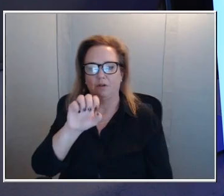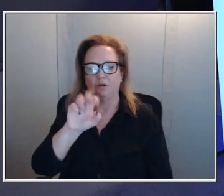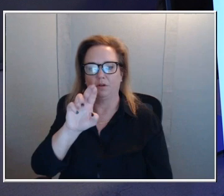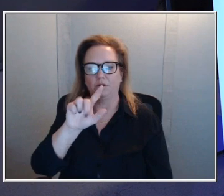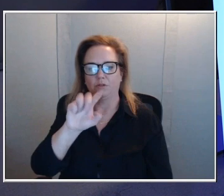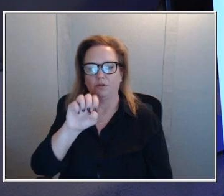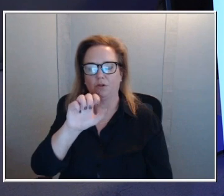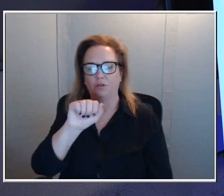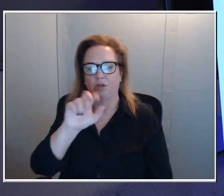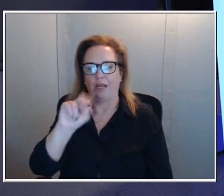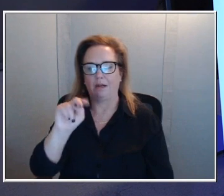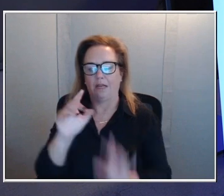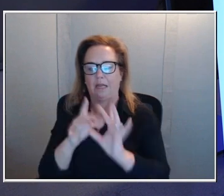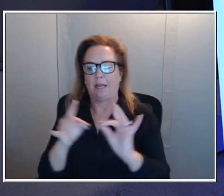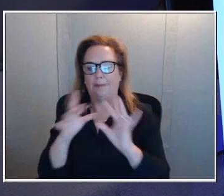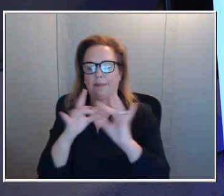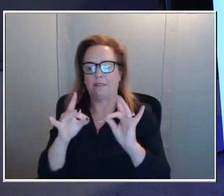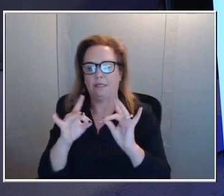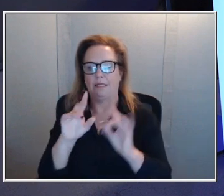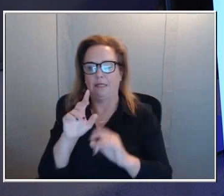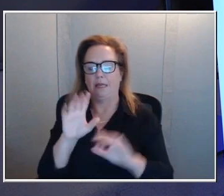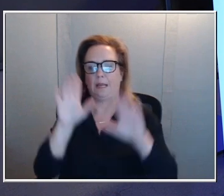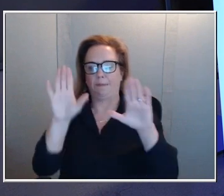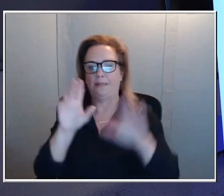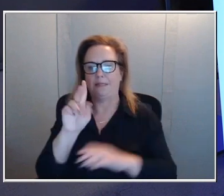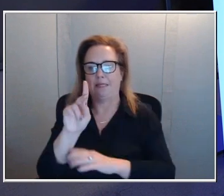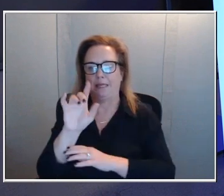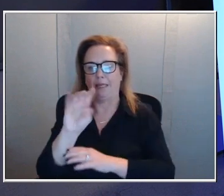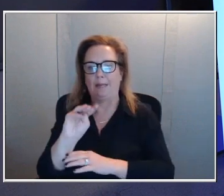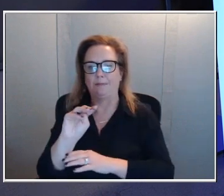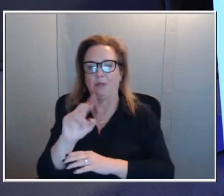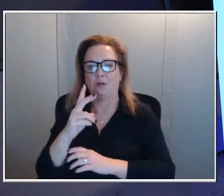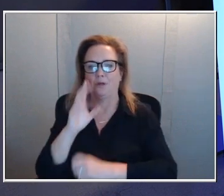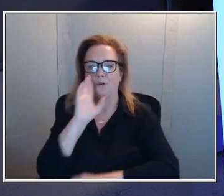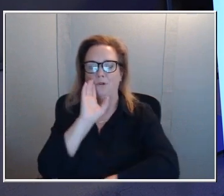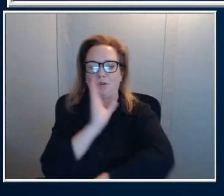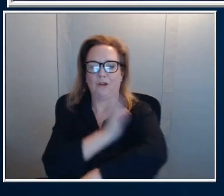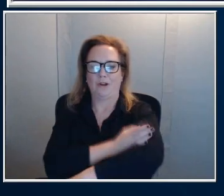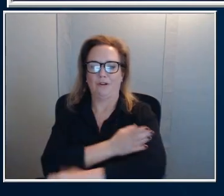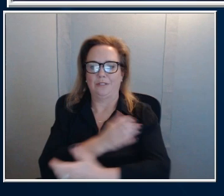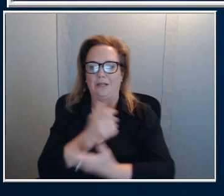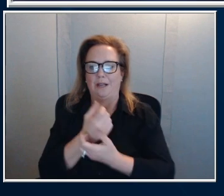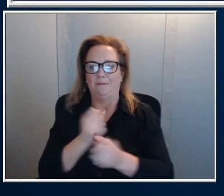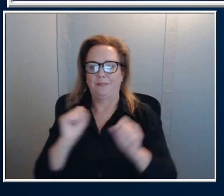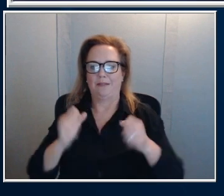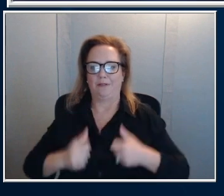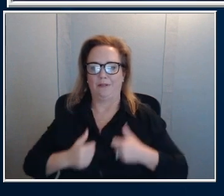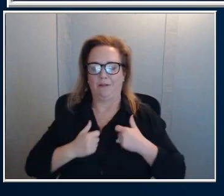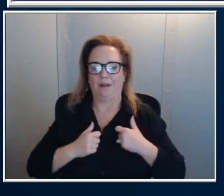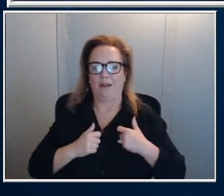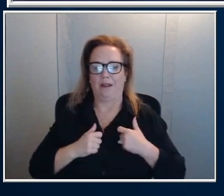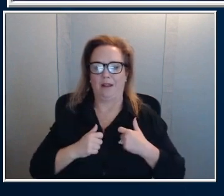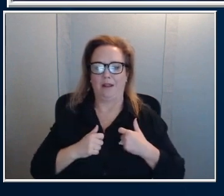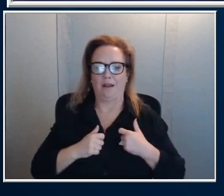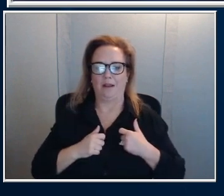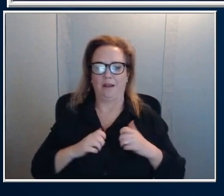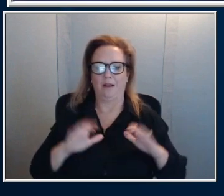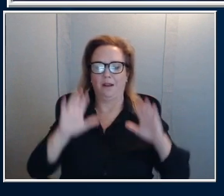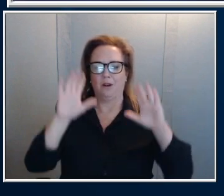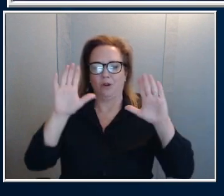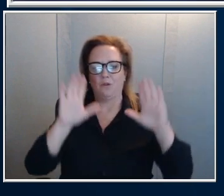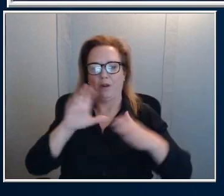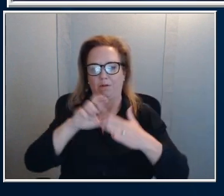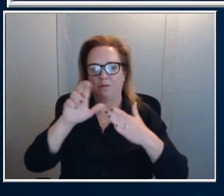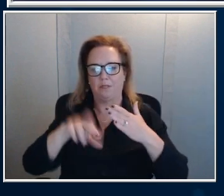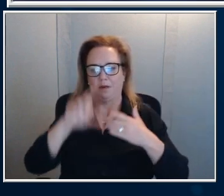couple of comments. Just amazing that Kim's 2 daughters were able to help save her life. And she said, great job, Kristen. How horrifying, but with a great outcome due to